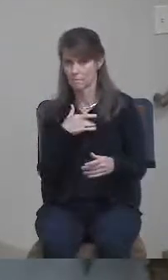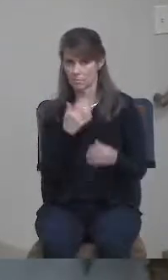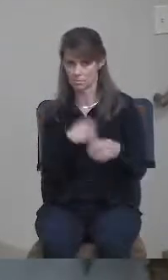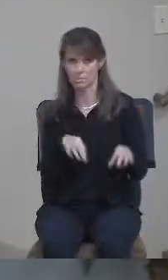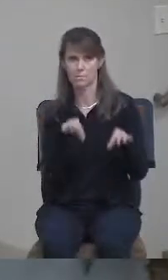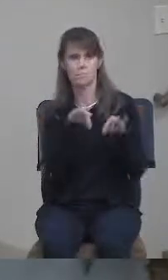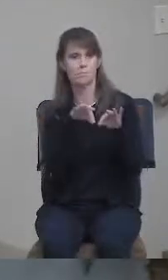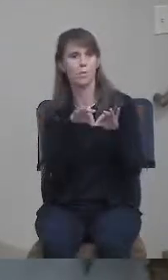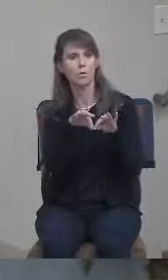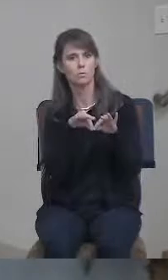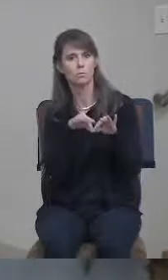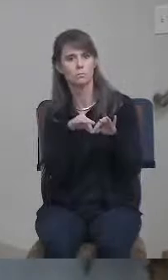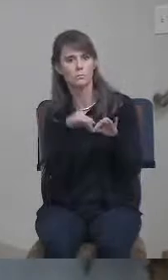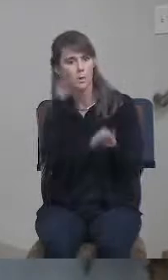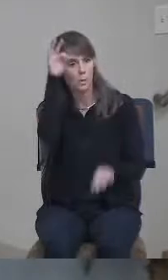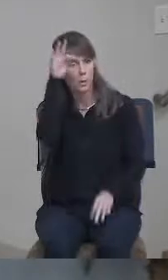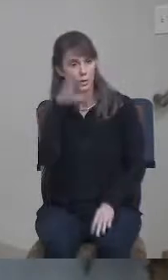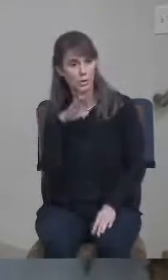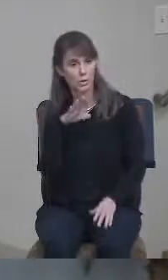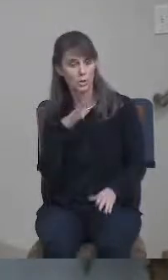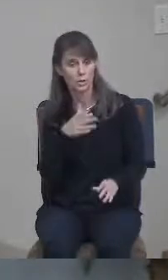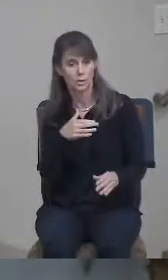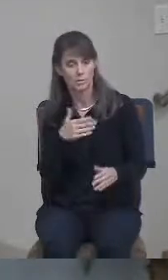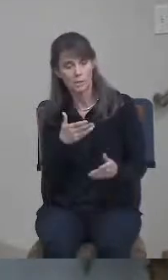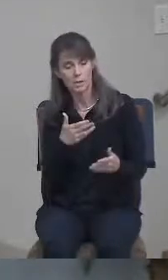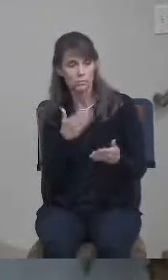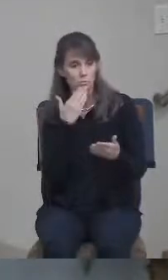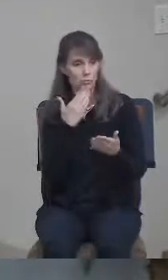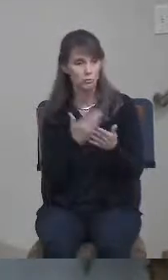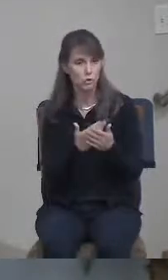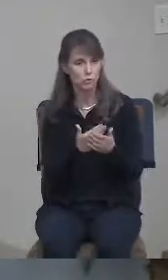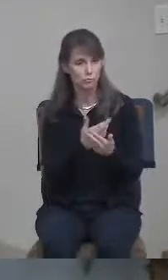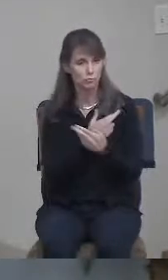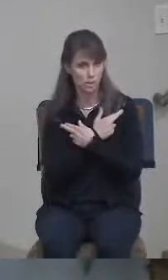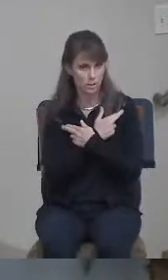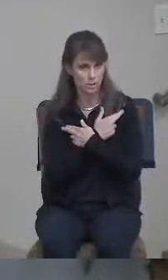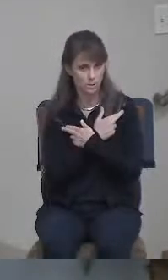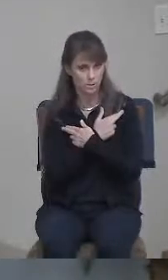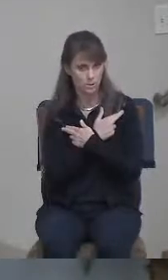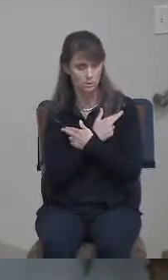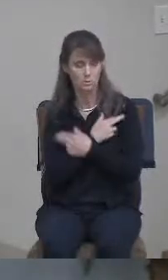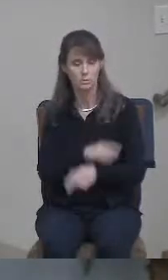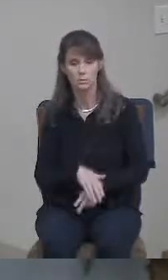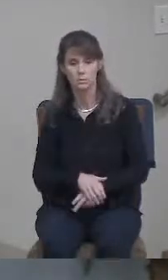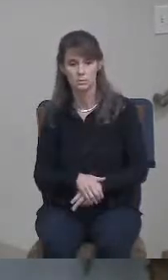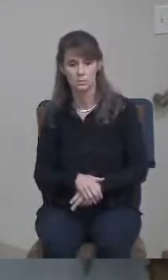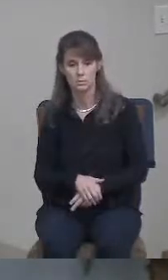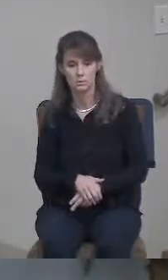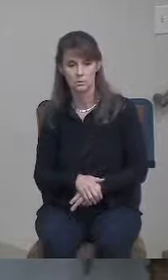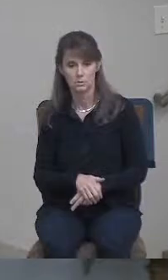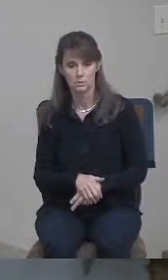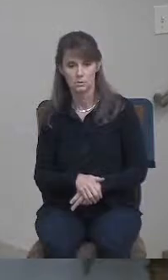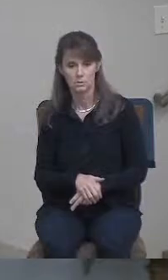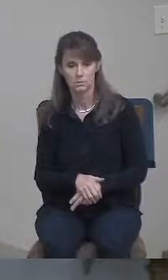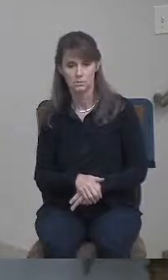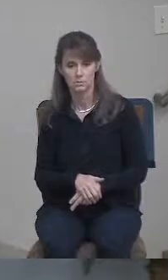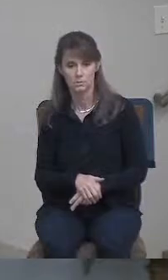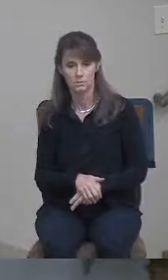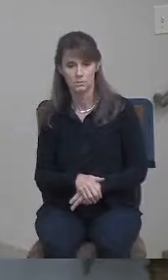in this case was Francis Asbury, as we mentioned. The preacher took the circuit appointed to him, and there was little he could do about